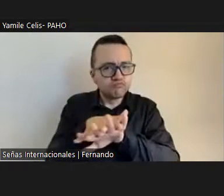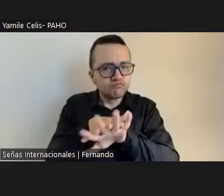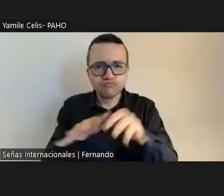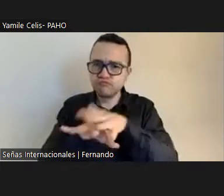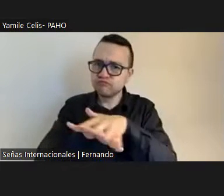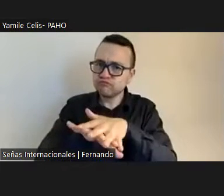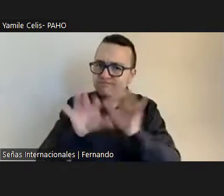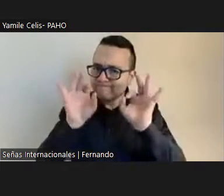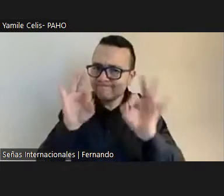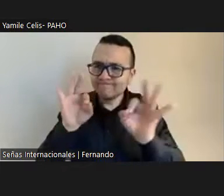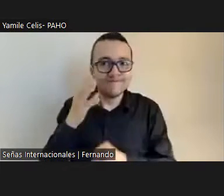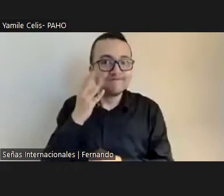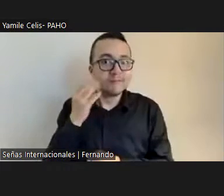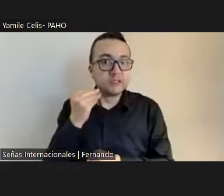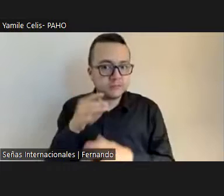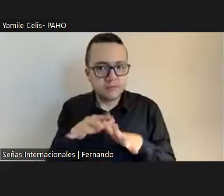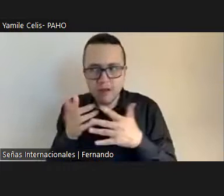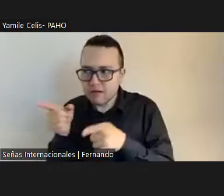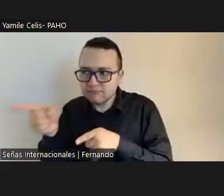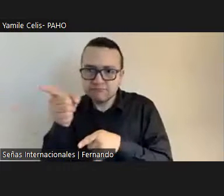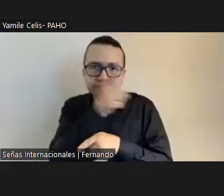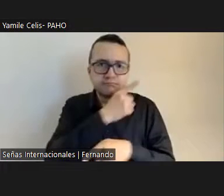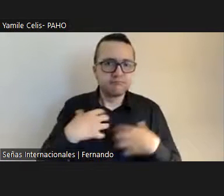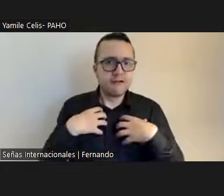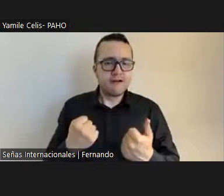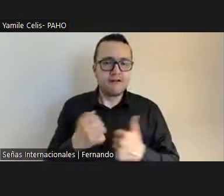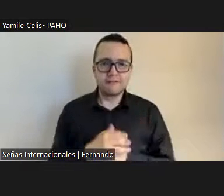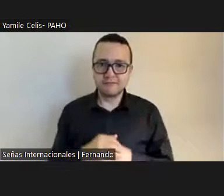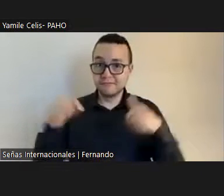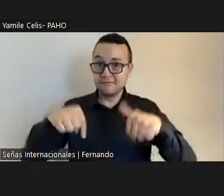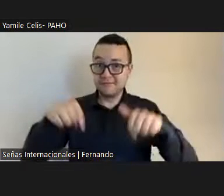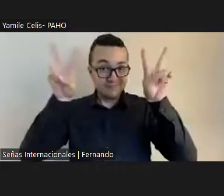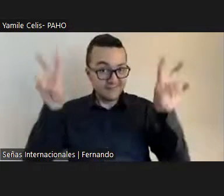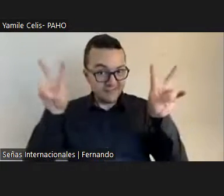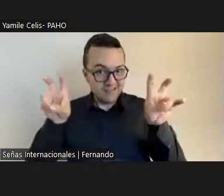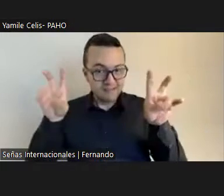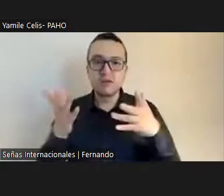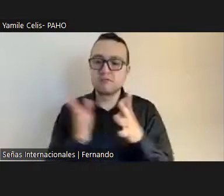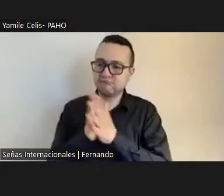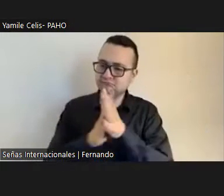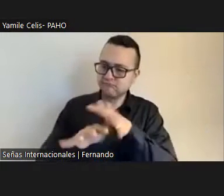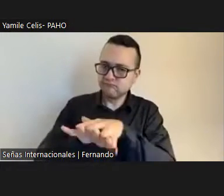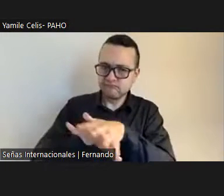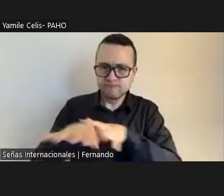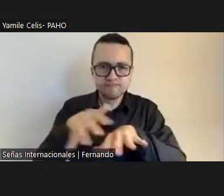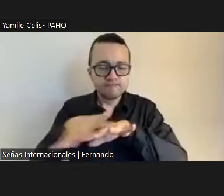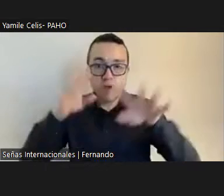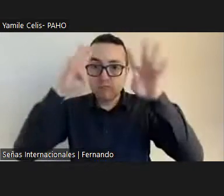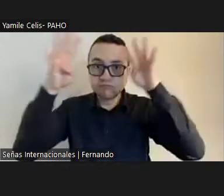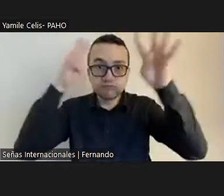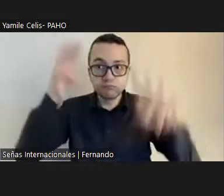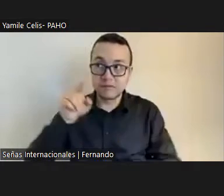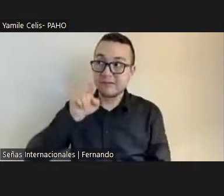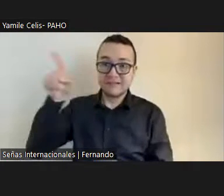the estamos Americas. compartiendo And note experiencias that the innovadoras topic is y es sharing innovative esta experiences. And semana in this también Día manner, we Mundial can de echo la the Salud,